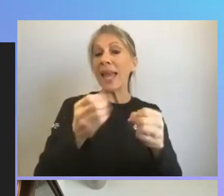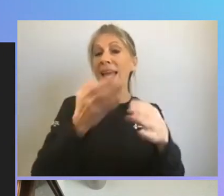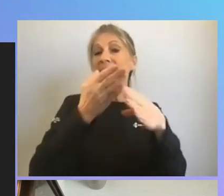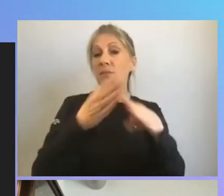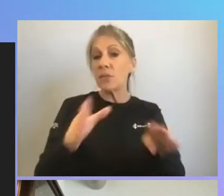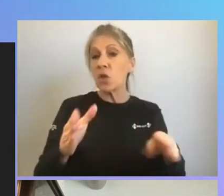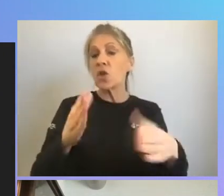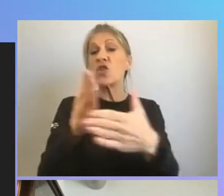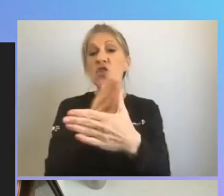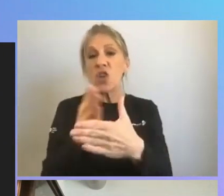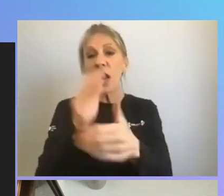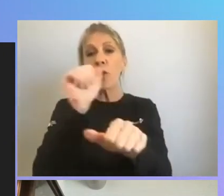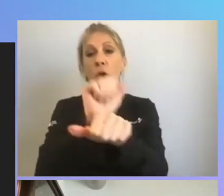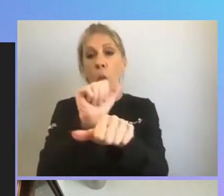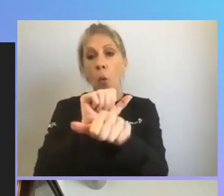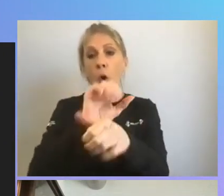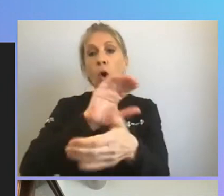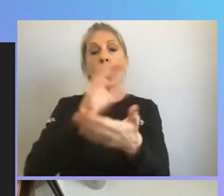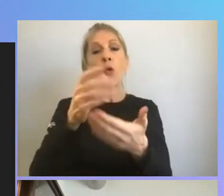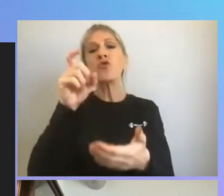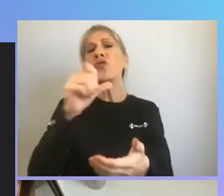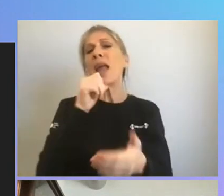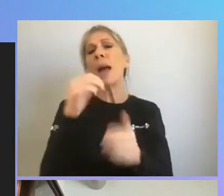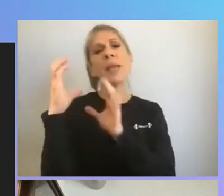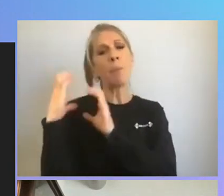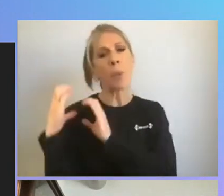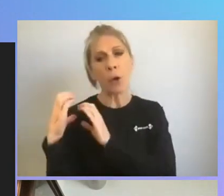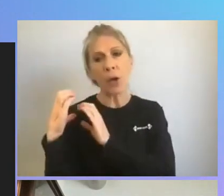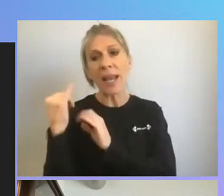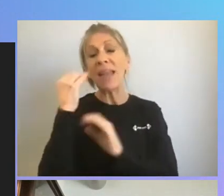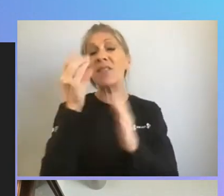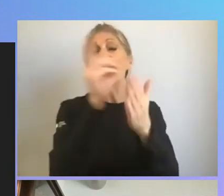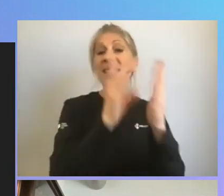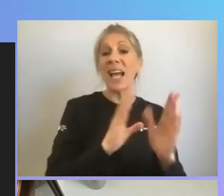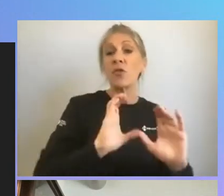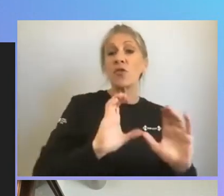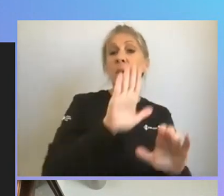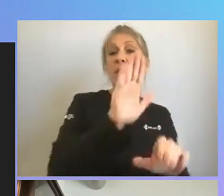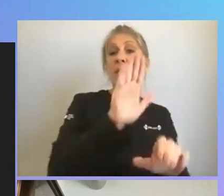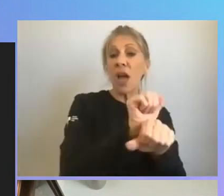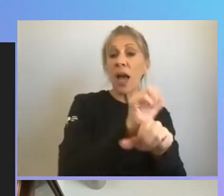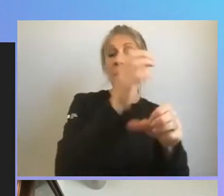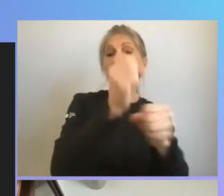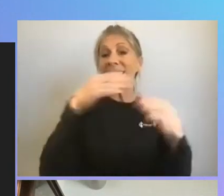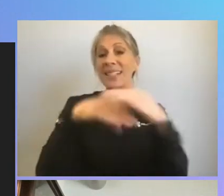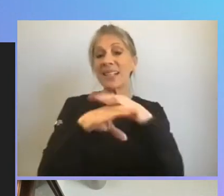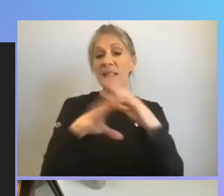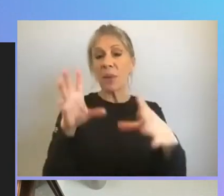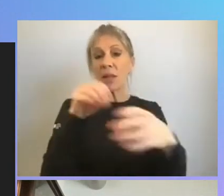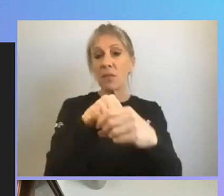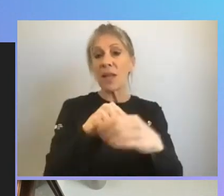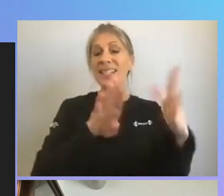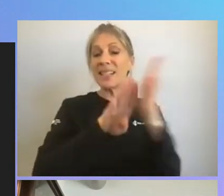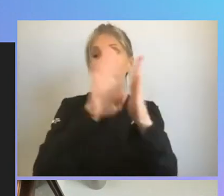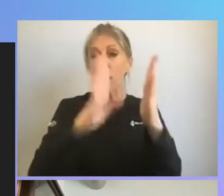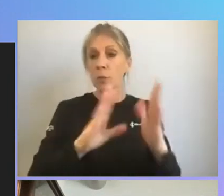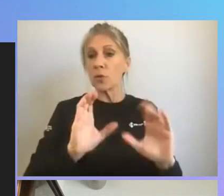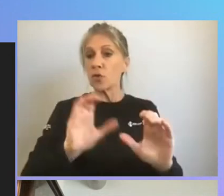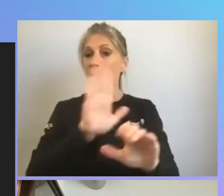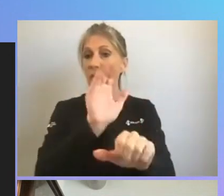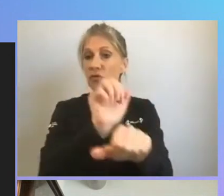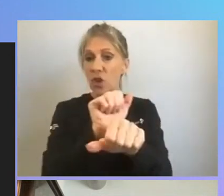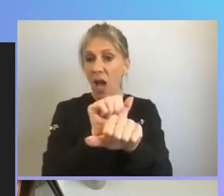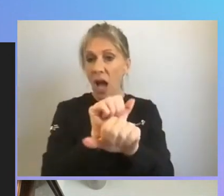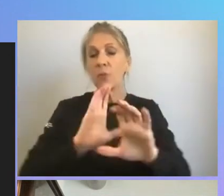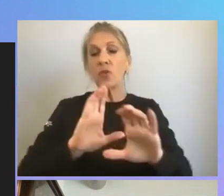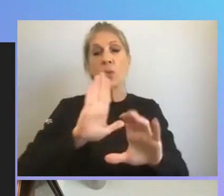the workload of accessibility. It shouldn't be a burden. If the designers are doing their job, getting accessibility baked in, the developers doing their job, doing what